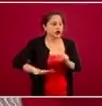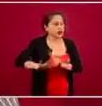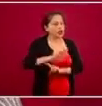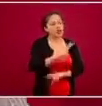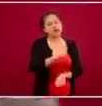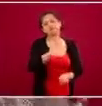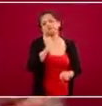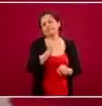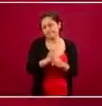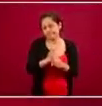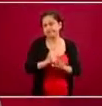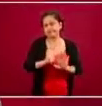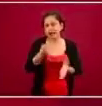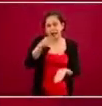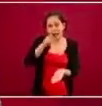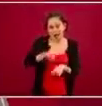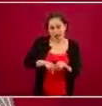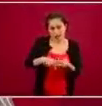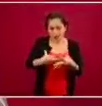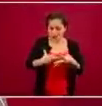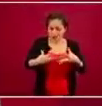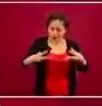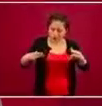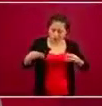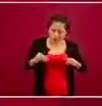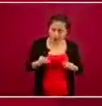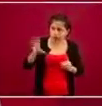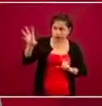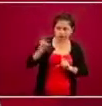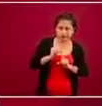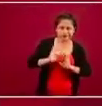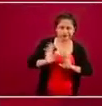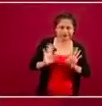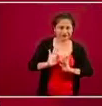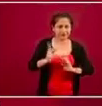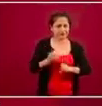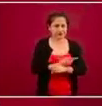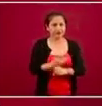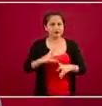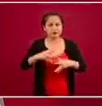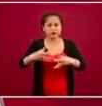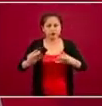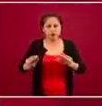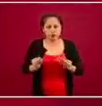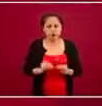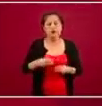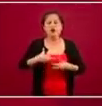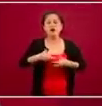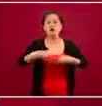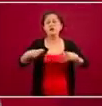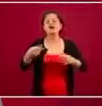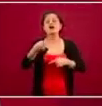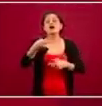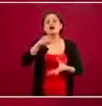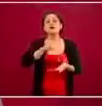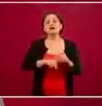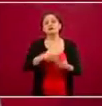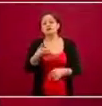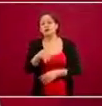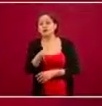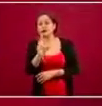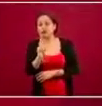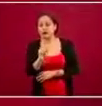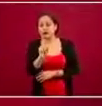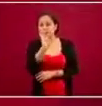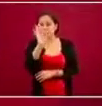30th in order to be early and to be more effective in our contention